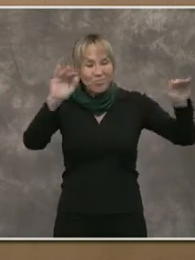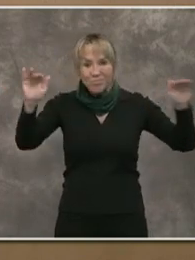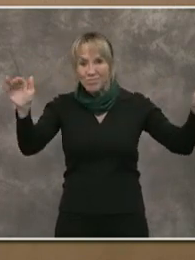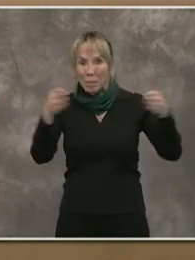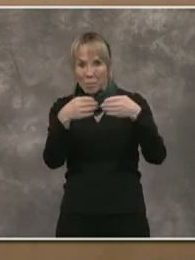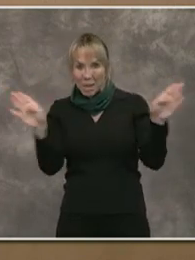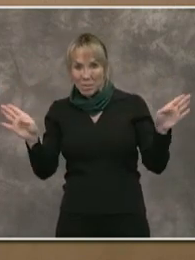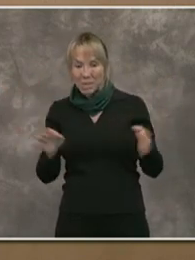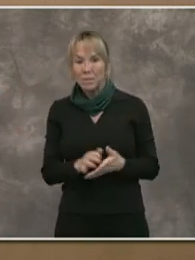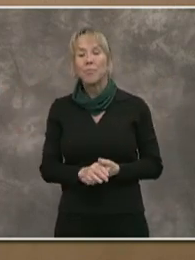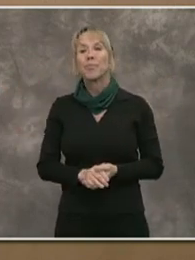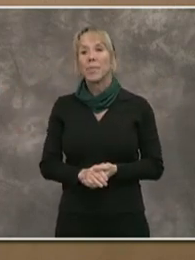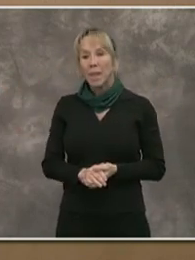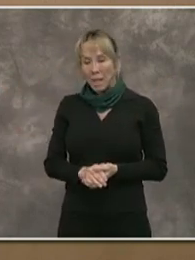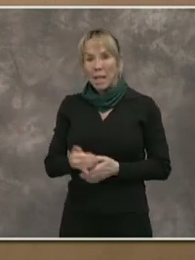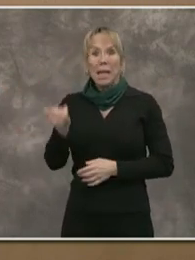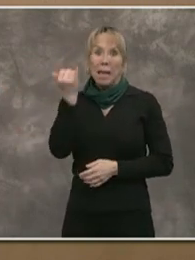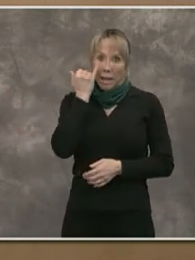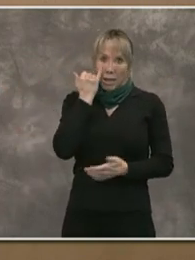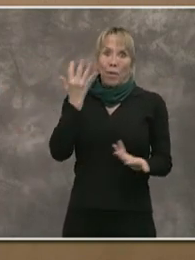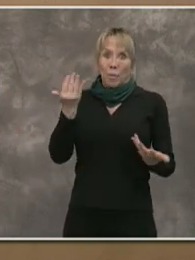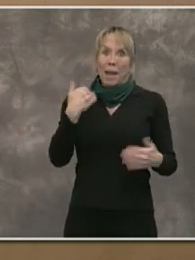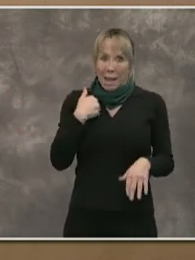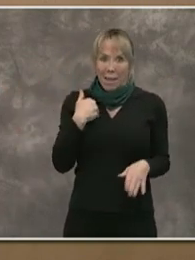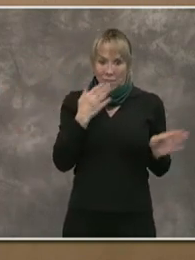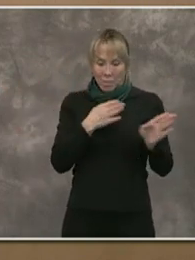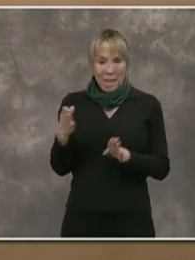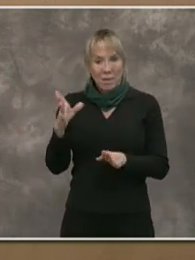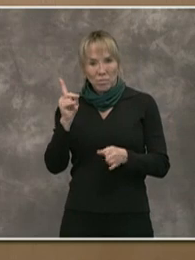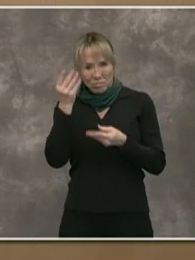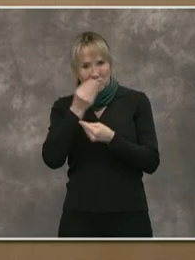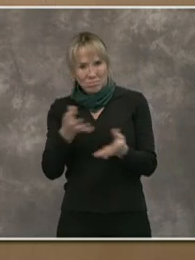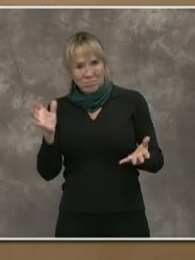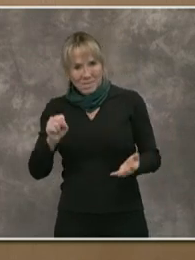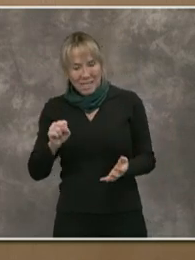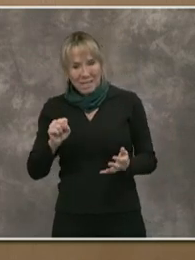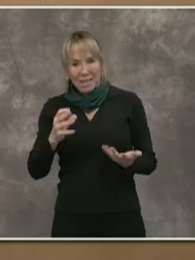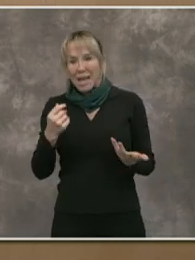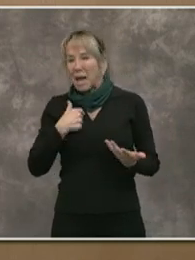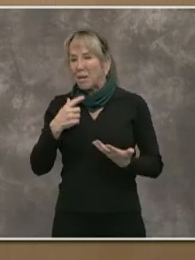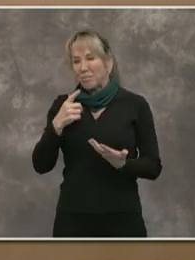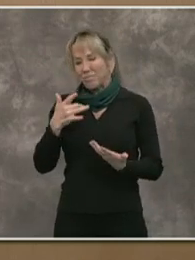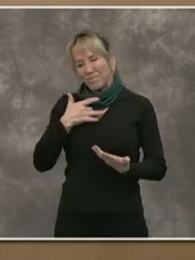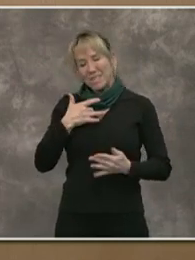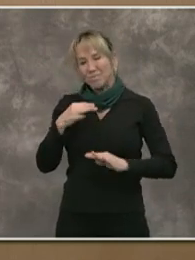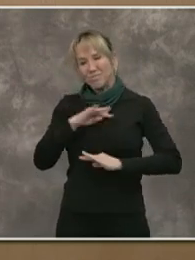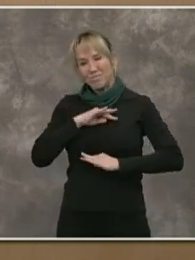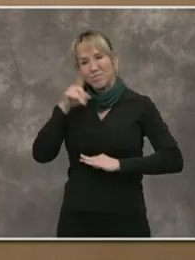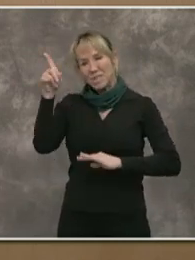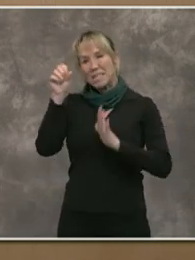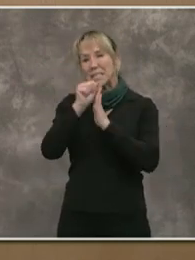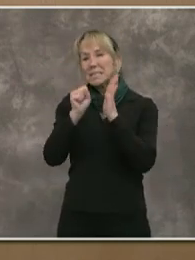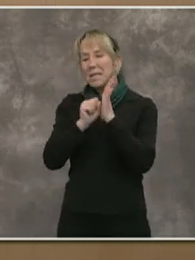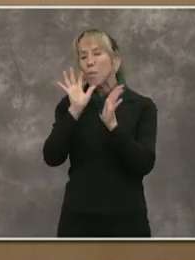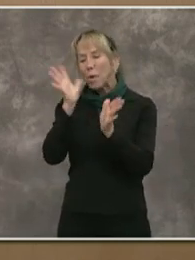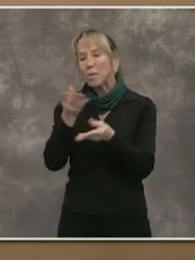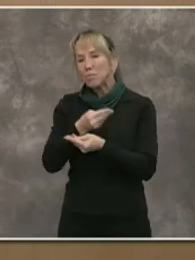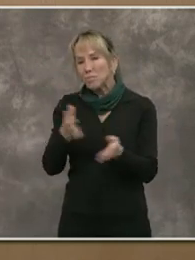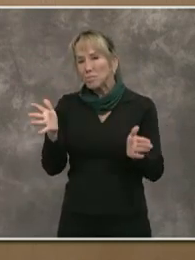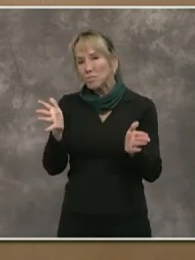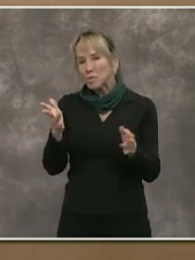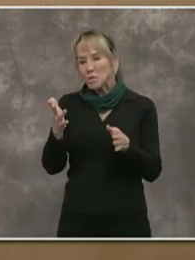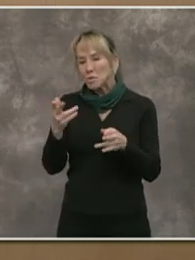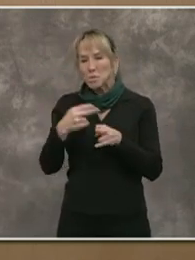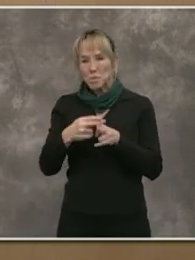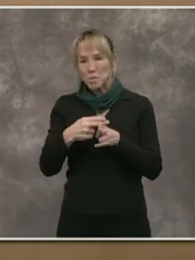we have a plan, we will obtain public input, but I'm confident that the state will be releasing something in the